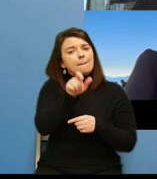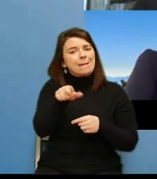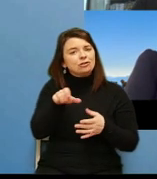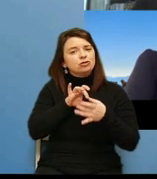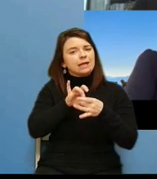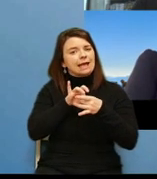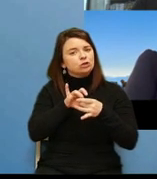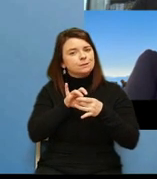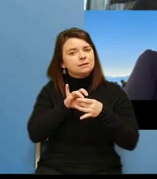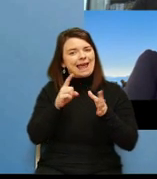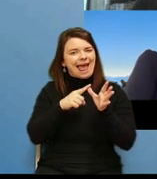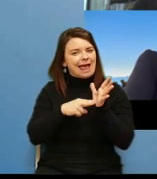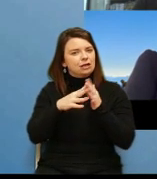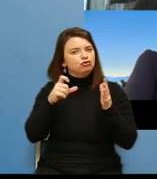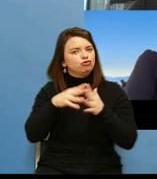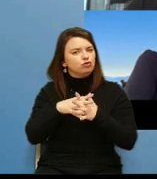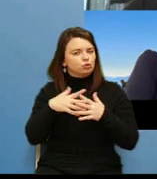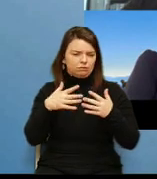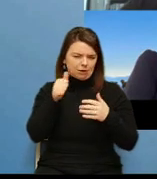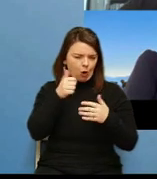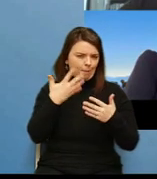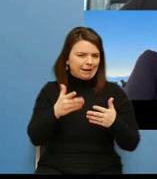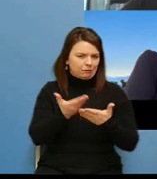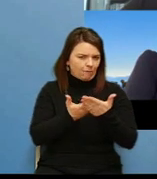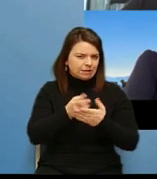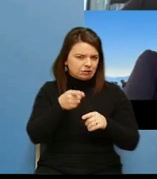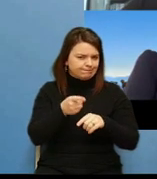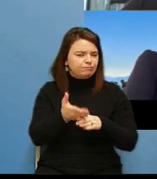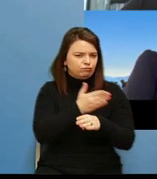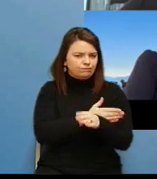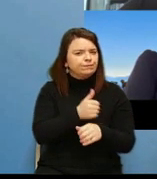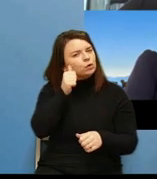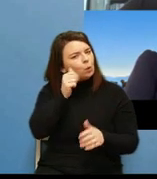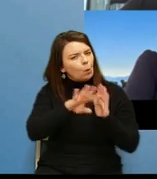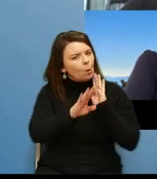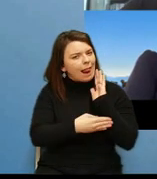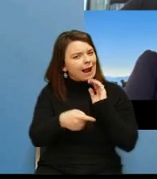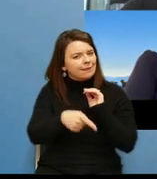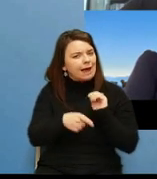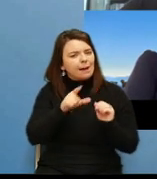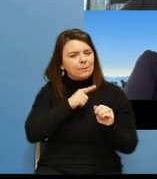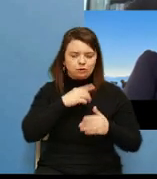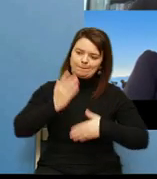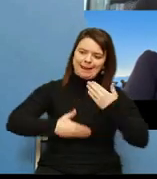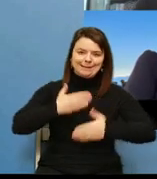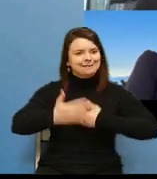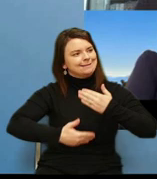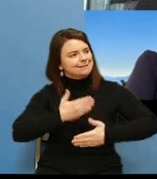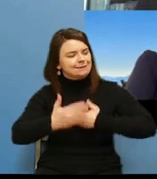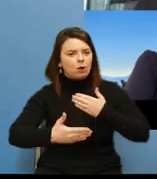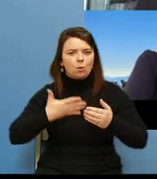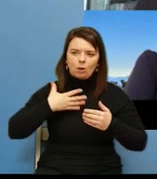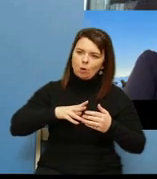very much along the lines of the patient engagement. Now, Andrew, I know that we've had conversations around this previously, and something that we knew was